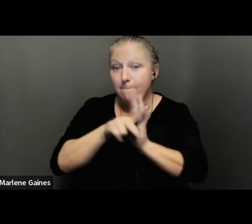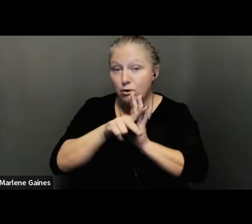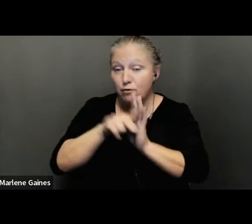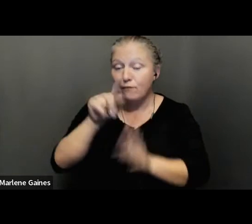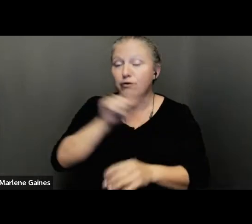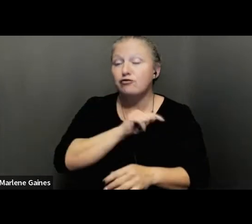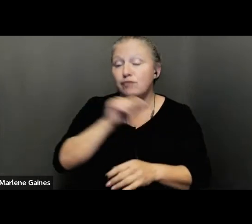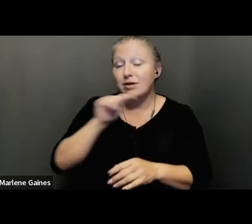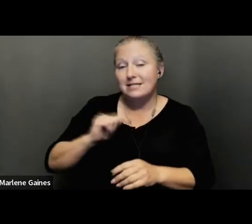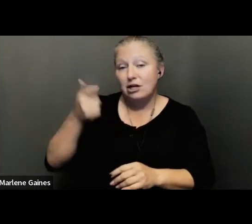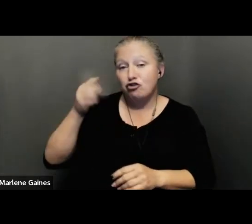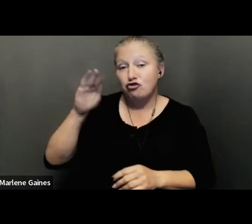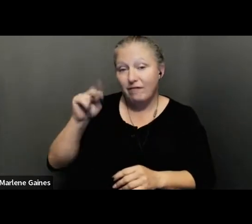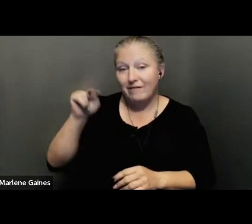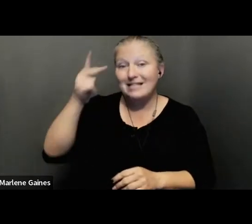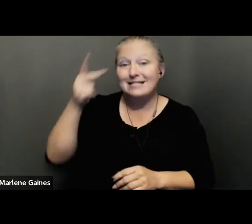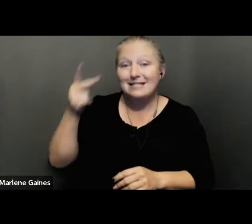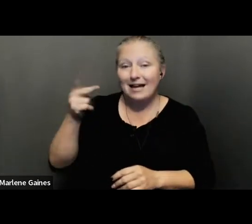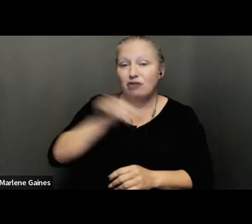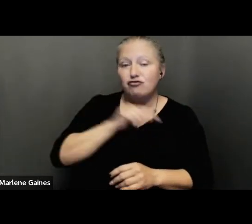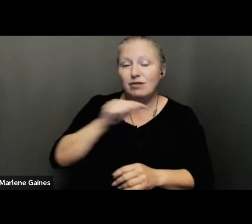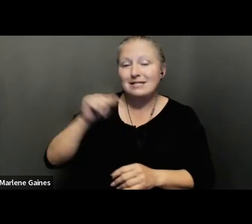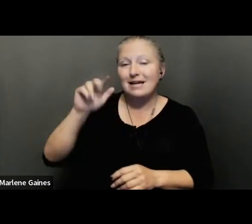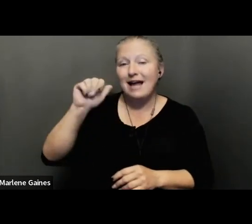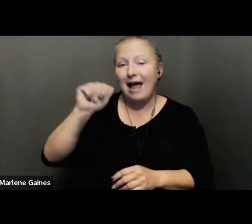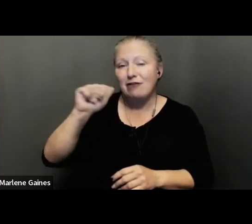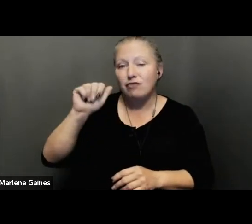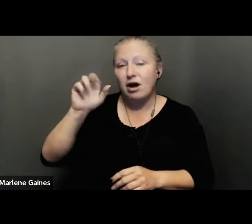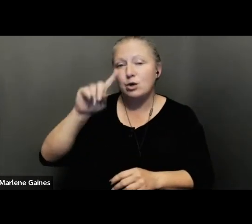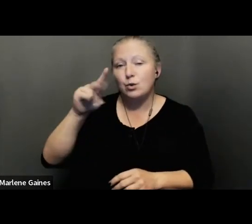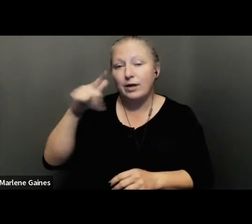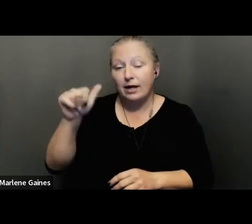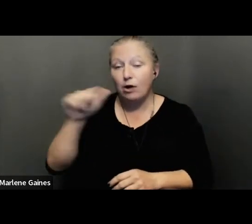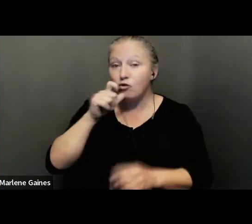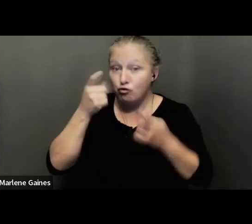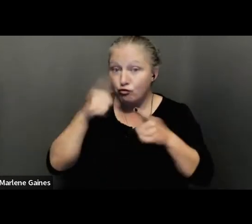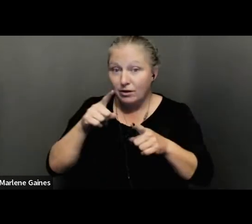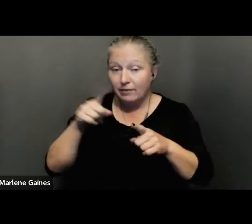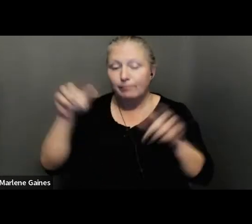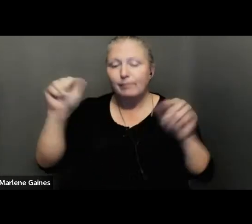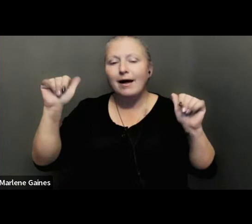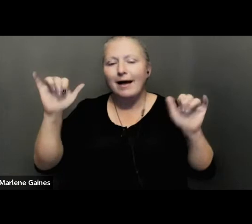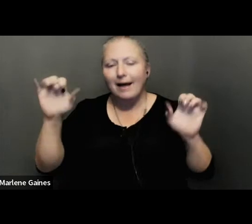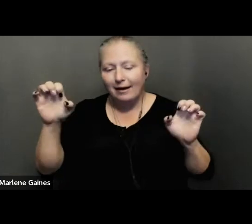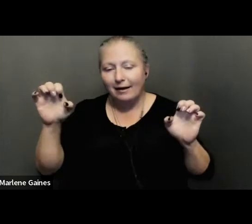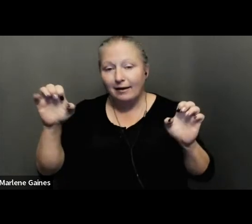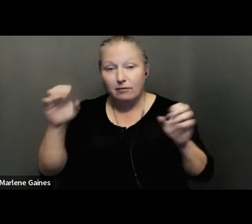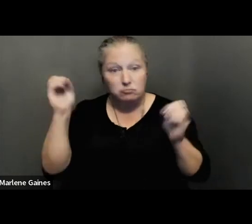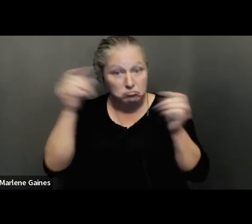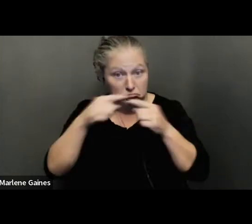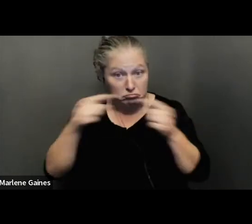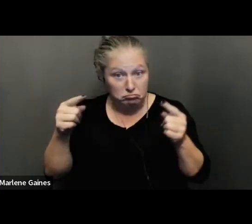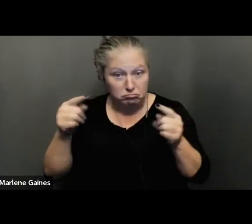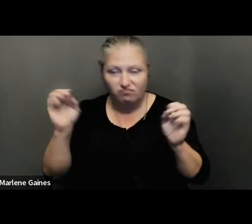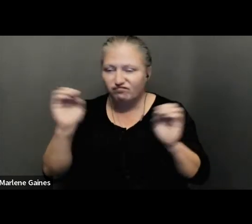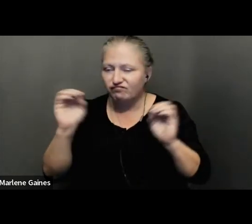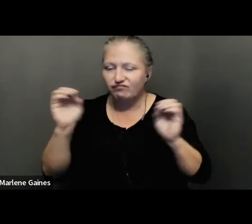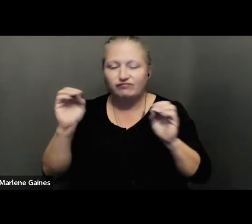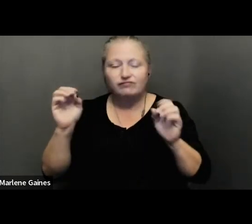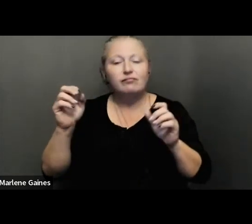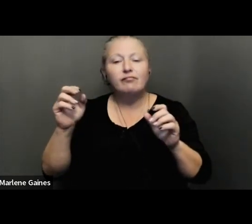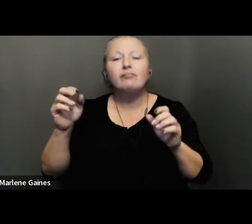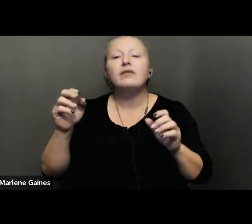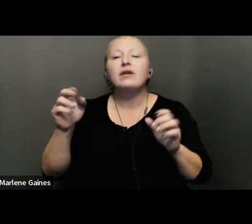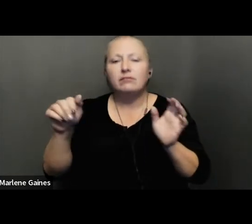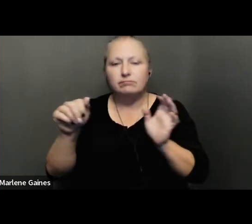by Trustee Griffin, seconded by Trustee Andrade Zuniga. All those in favor, please say aye. Aye. Aye. Any opposed? Hearing none. Motion